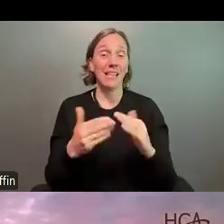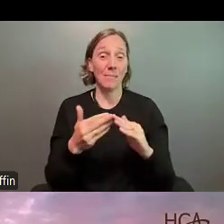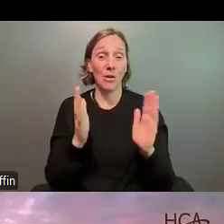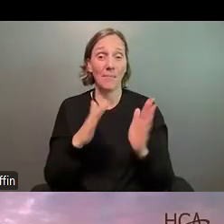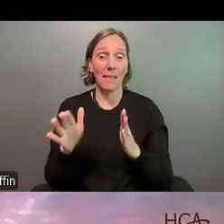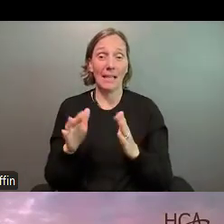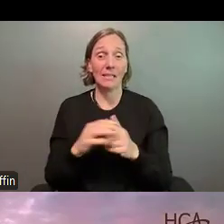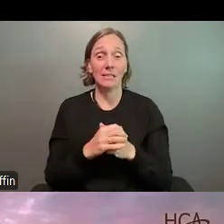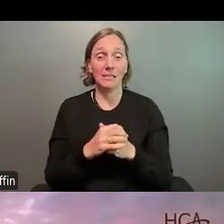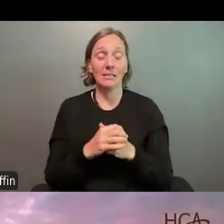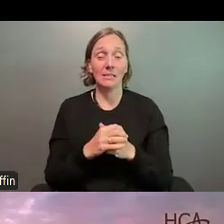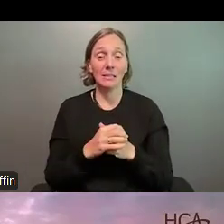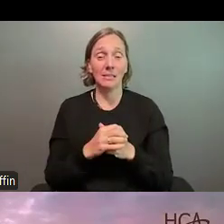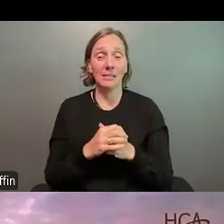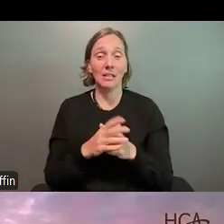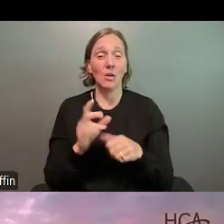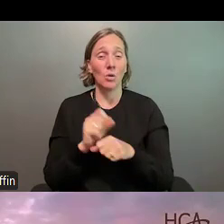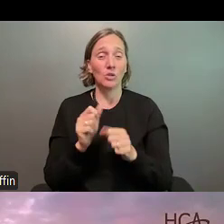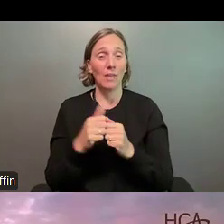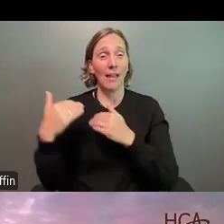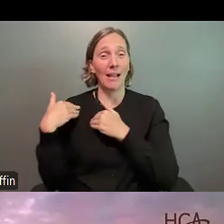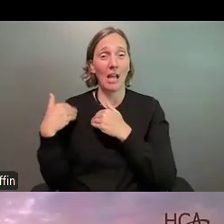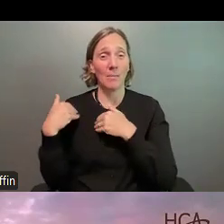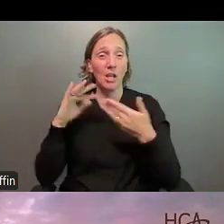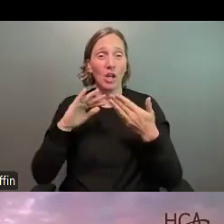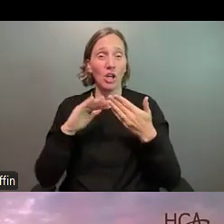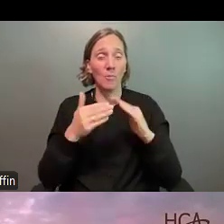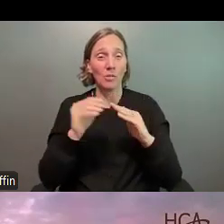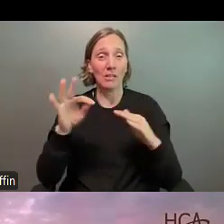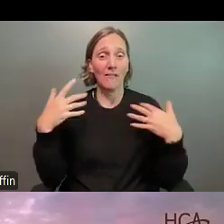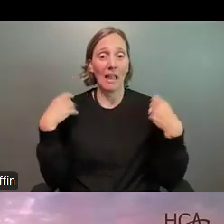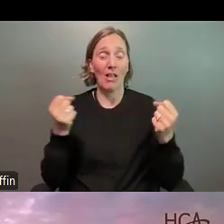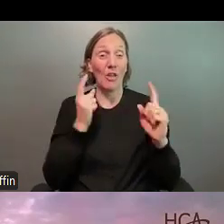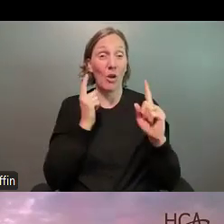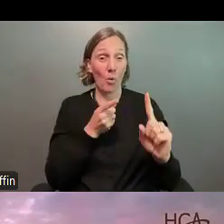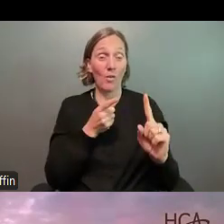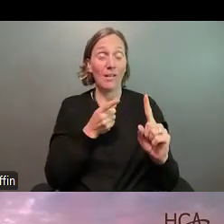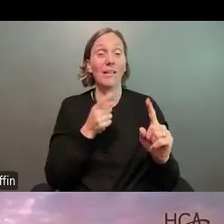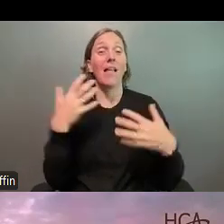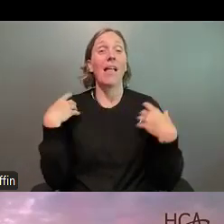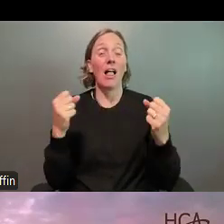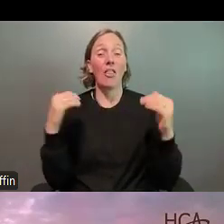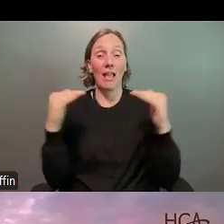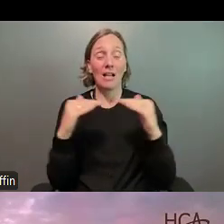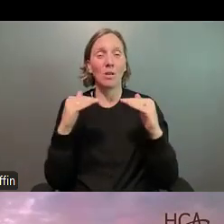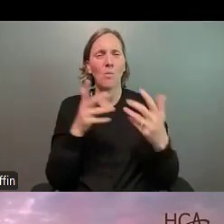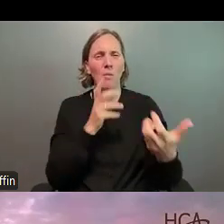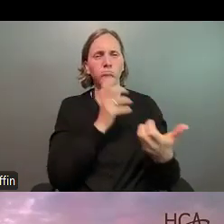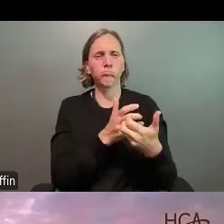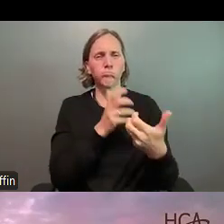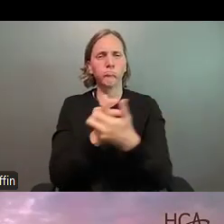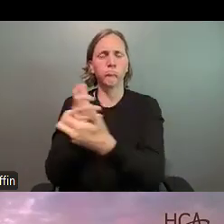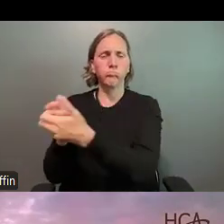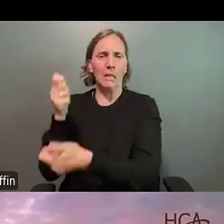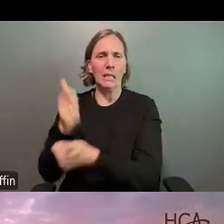the accountable communities of health and supports the goal of health equity by meeting the member where they are with